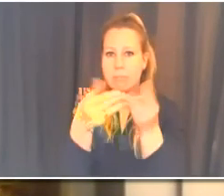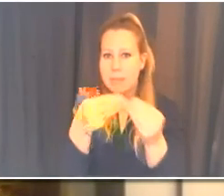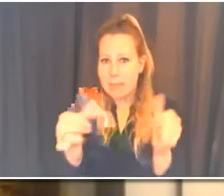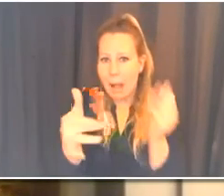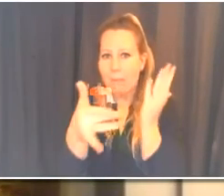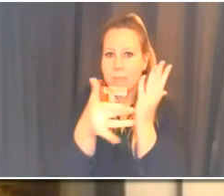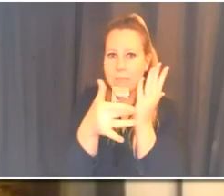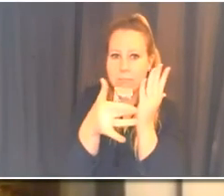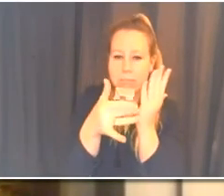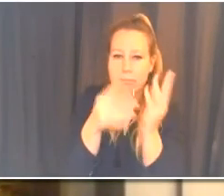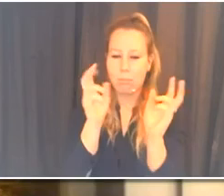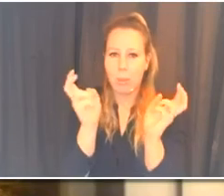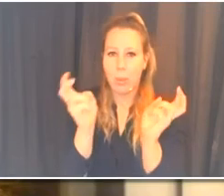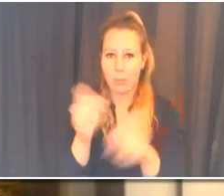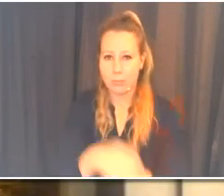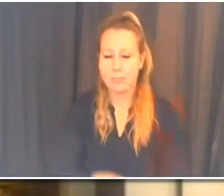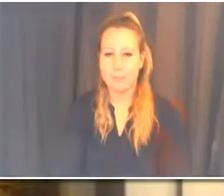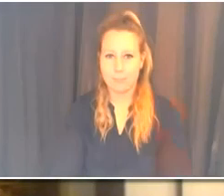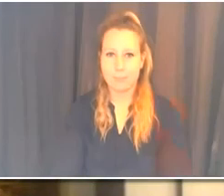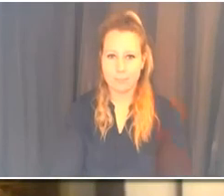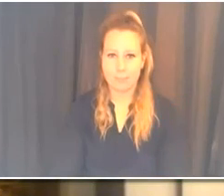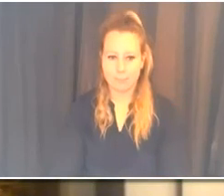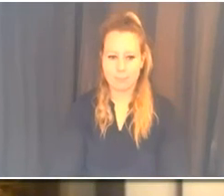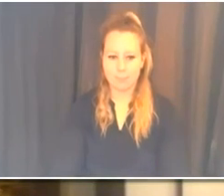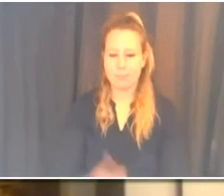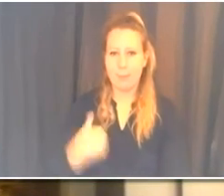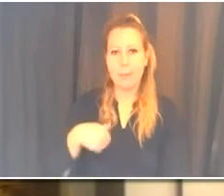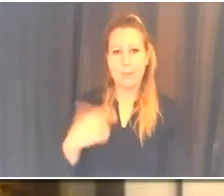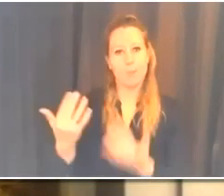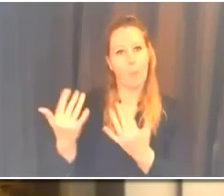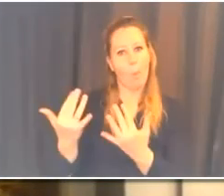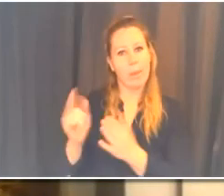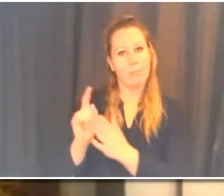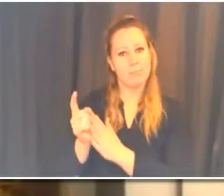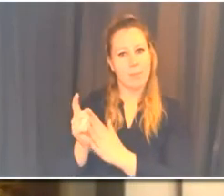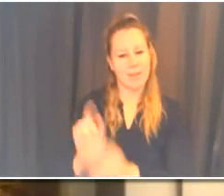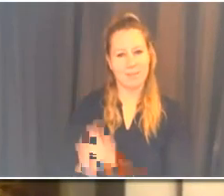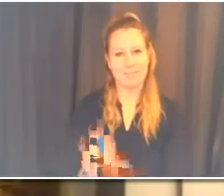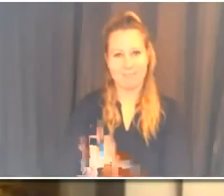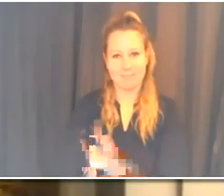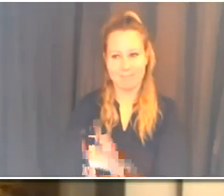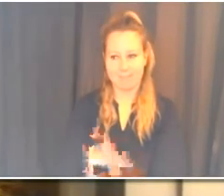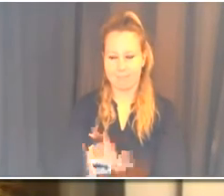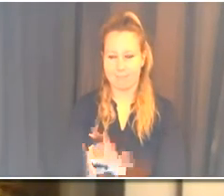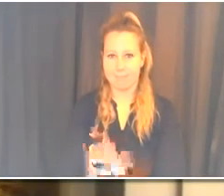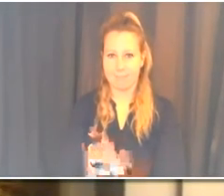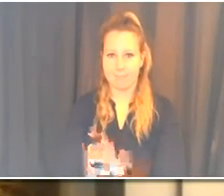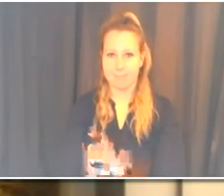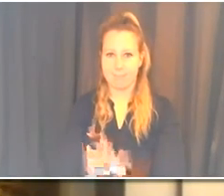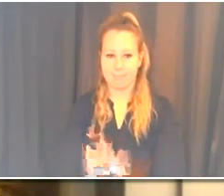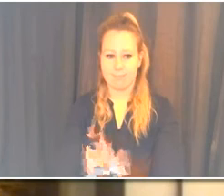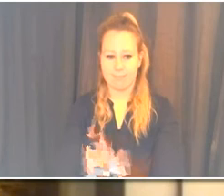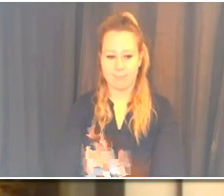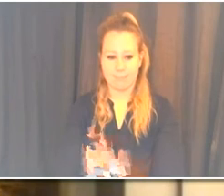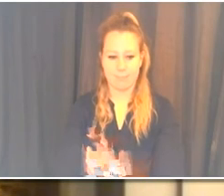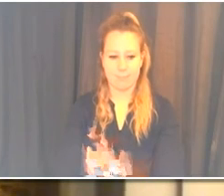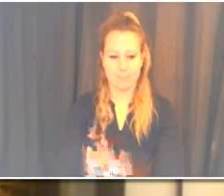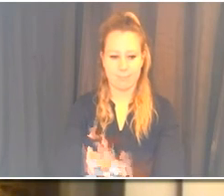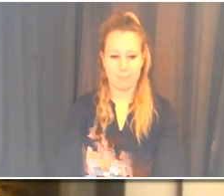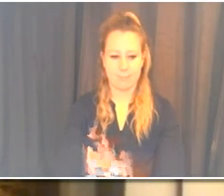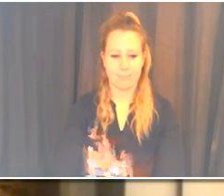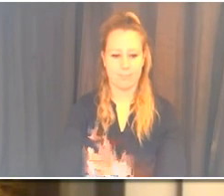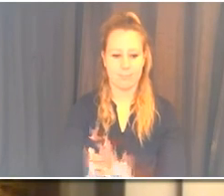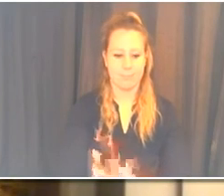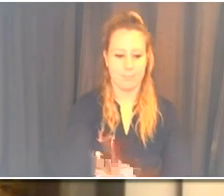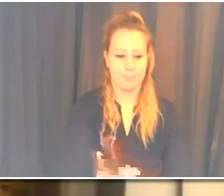to testify who's on the list and has not been called please use the raise hand function in Zoom raise your hand now and we will call